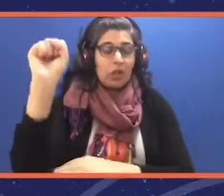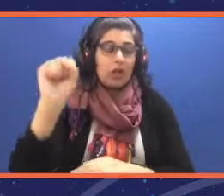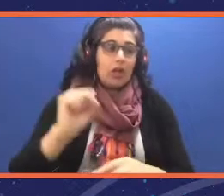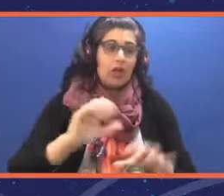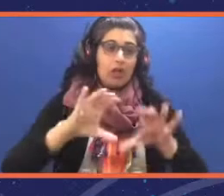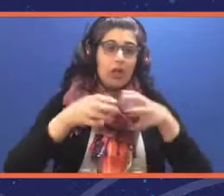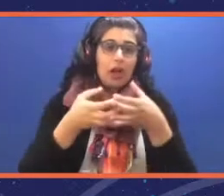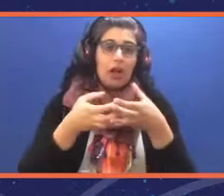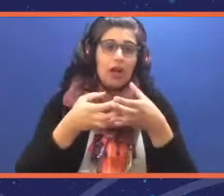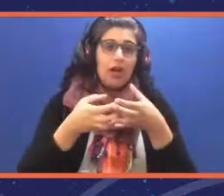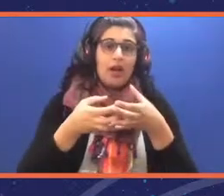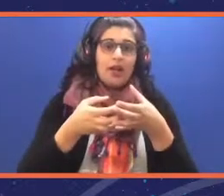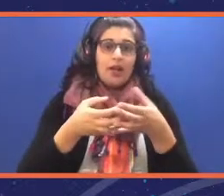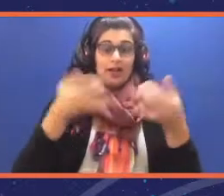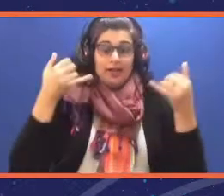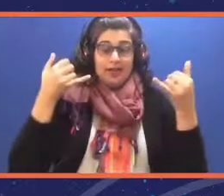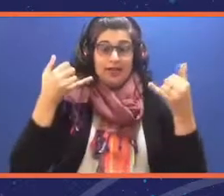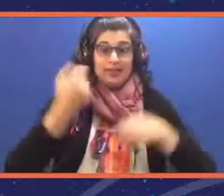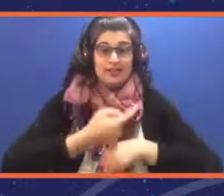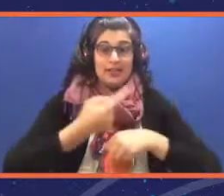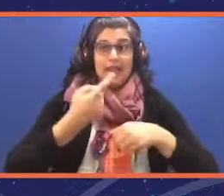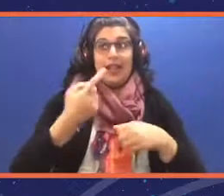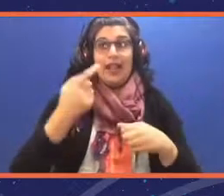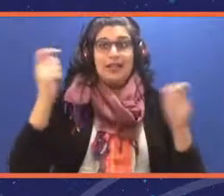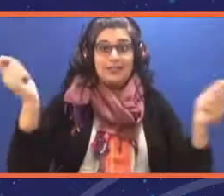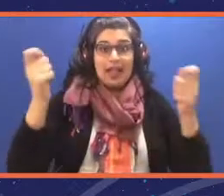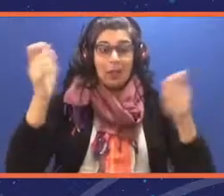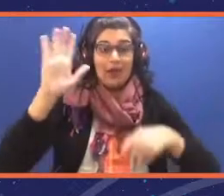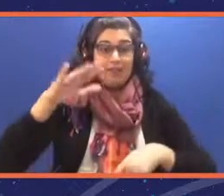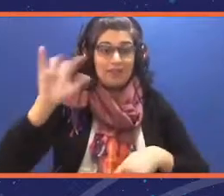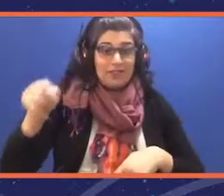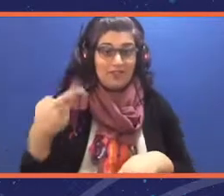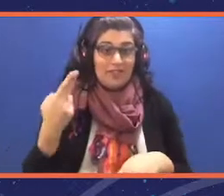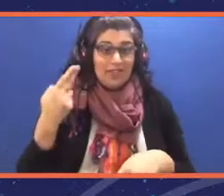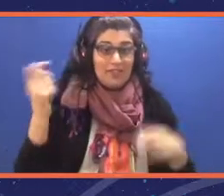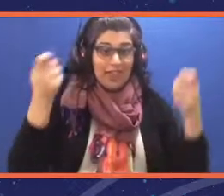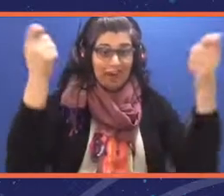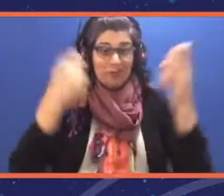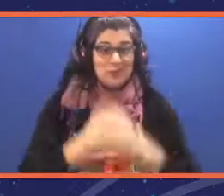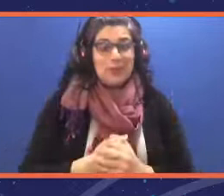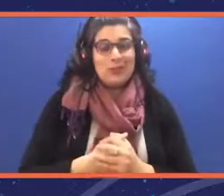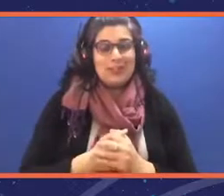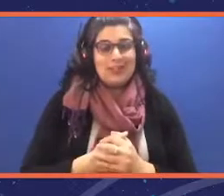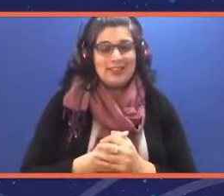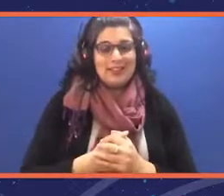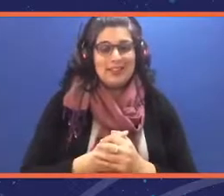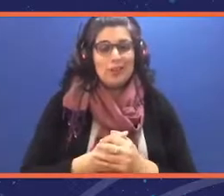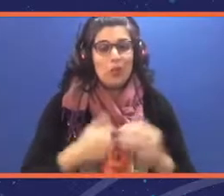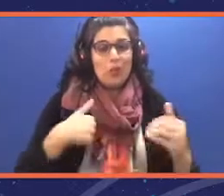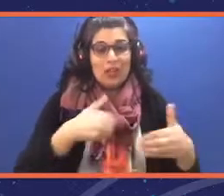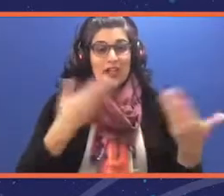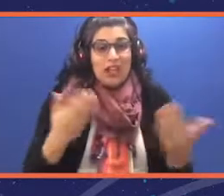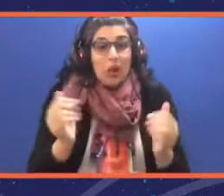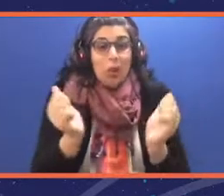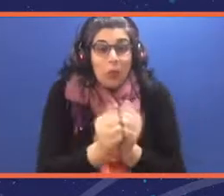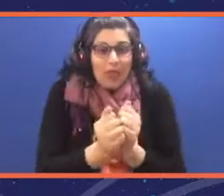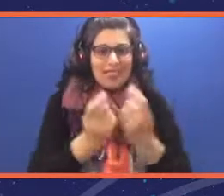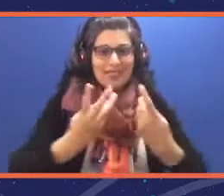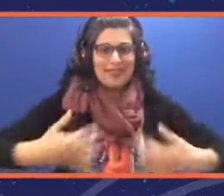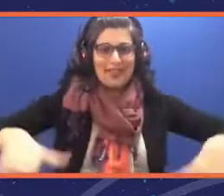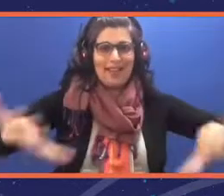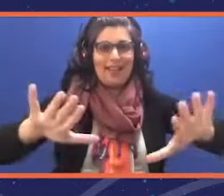currently celebrating their 55th anniversary. Give it up. We are here with this land because